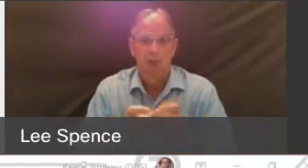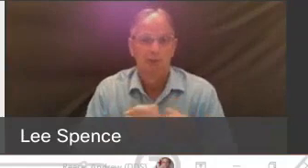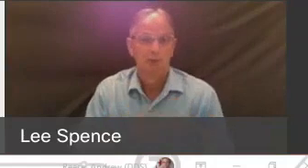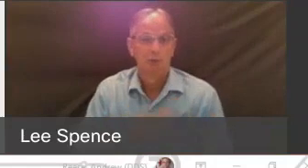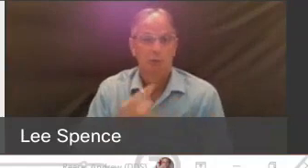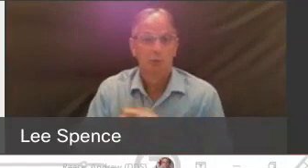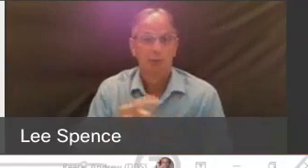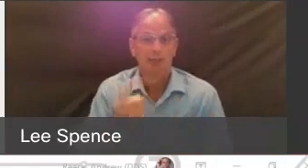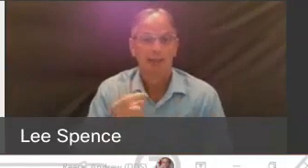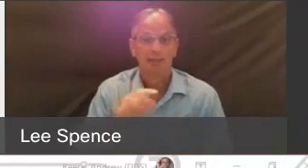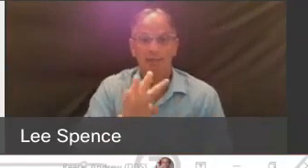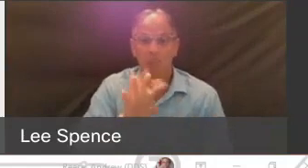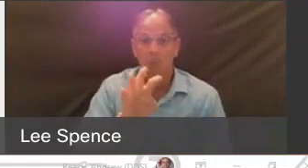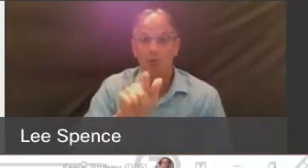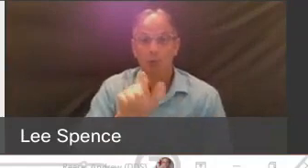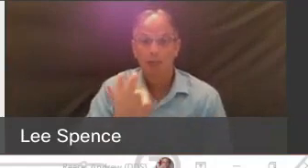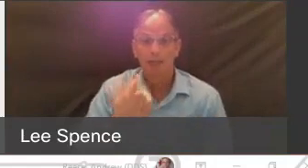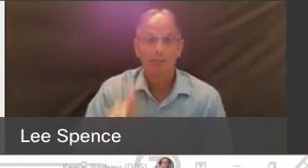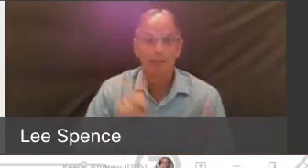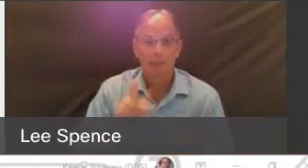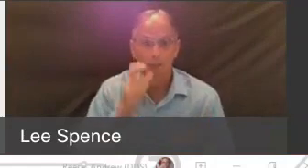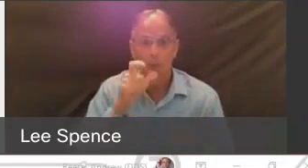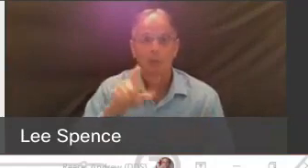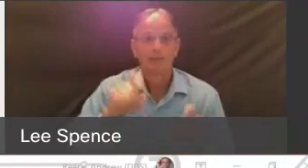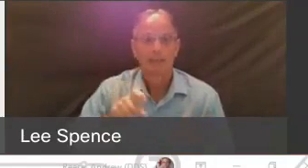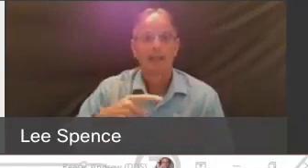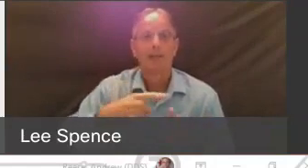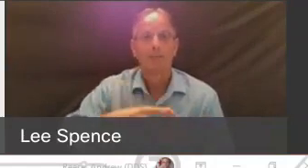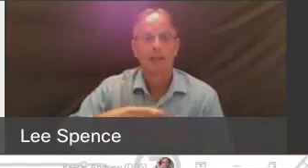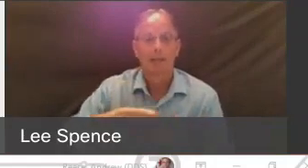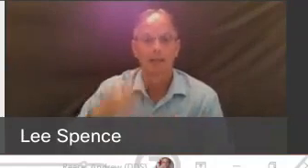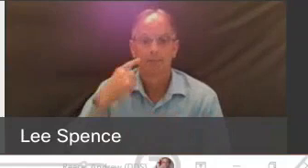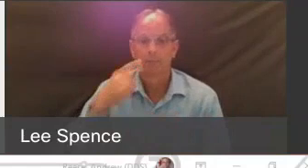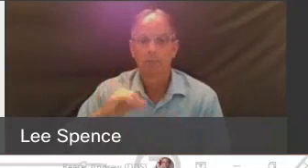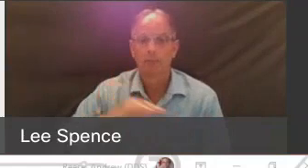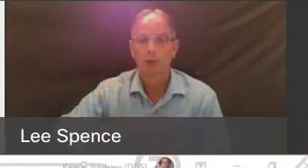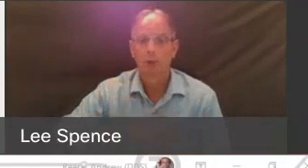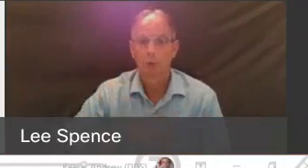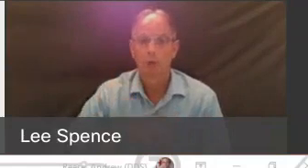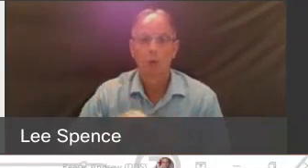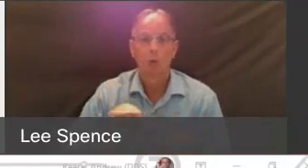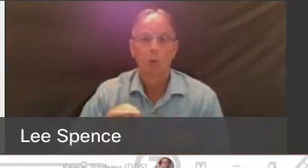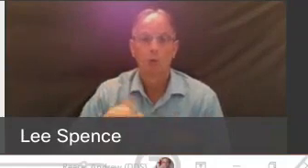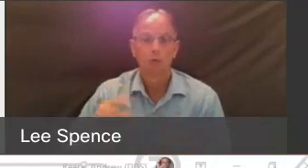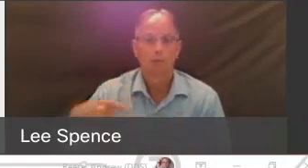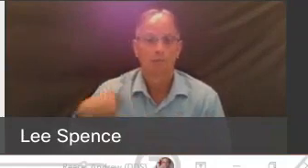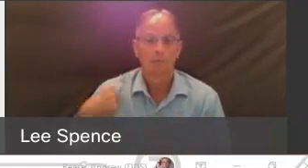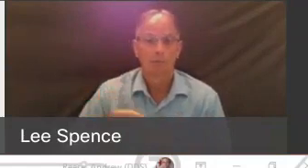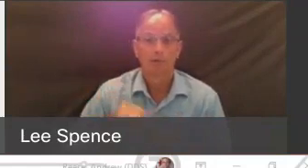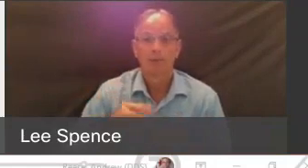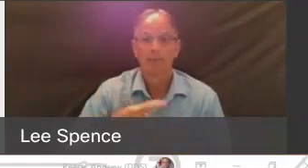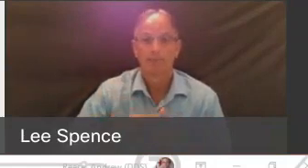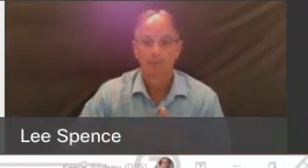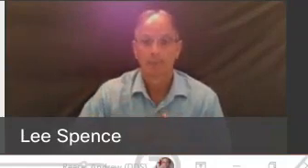have 429 people who have tested positive for coronavirus, none so far in the month of